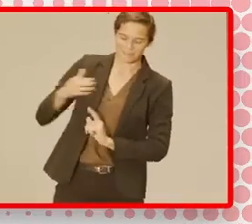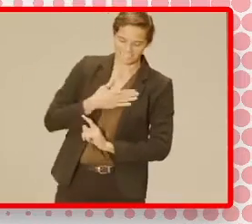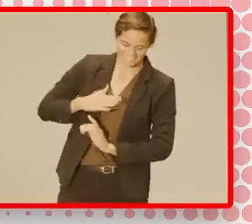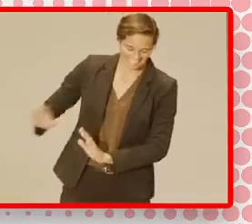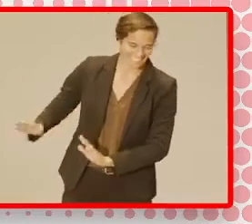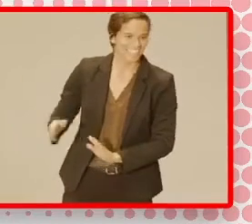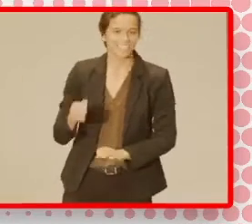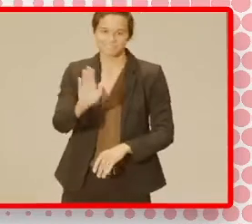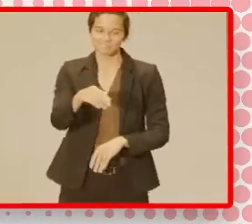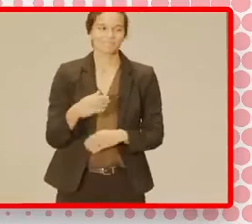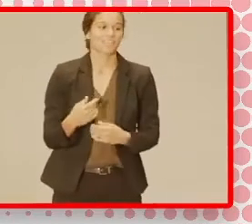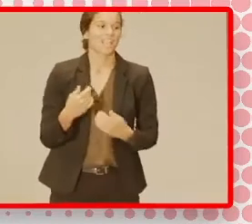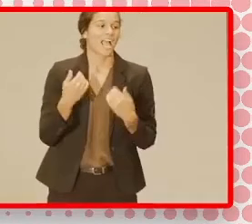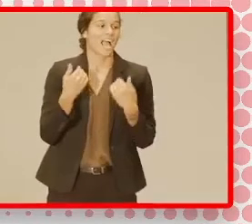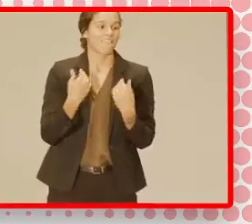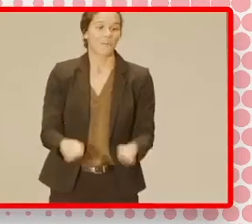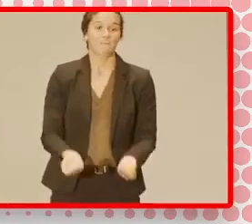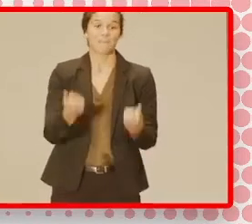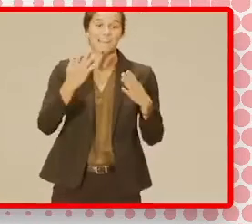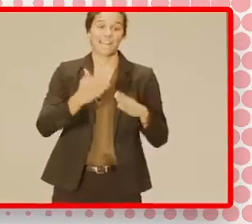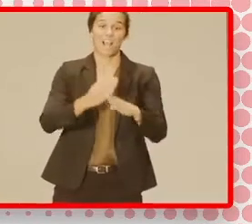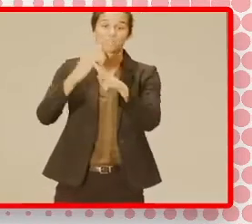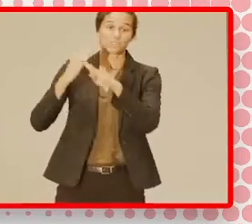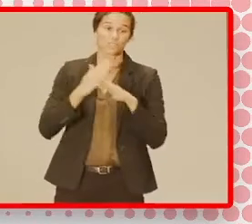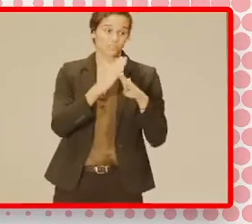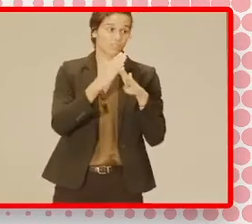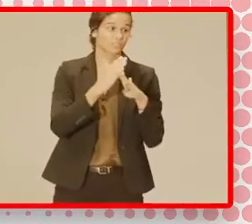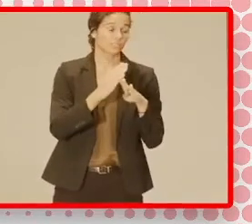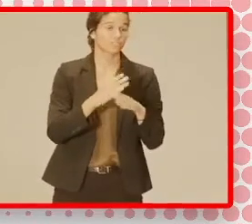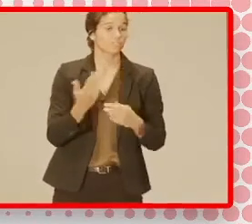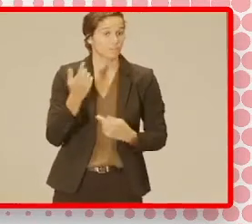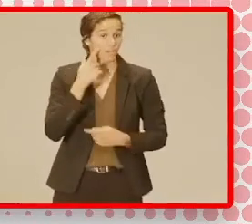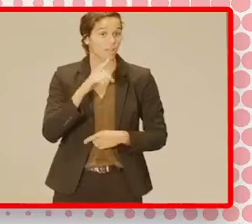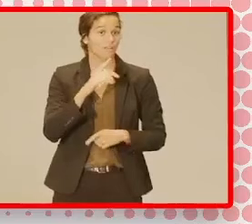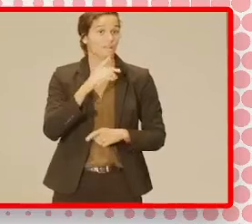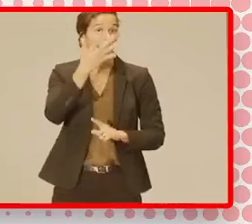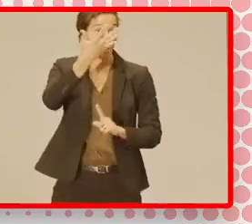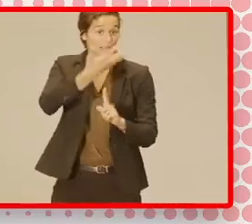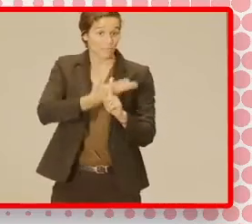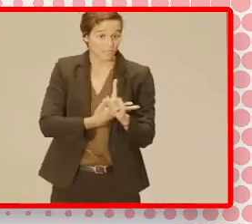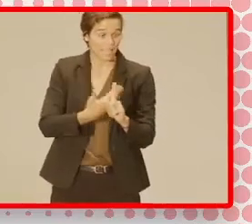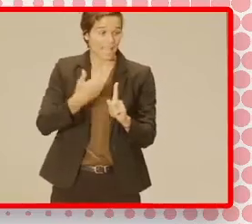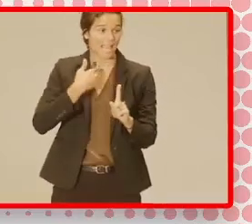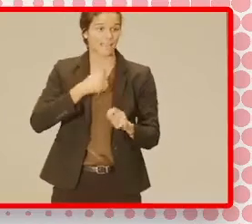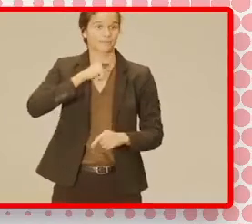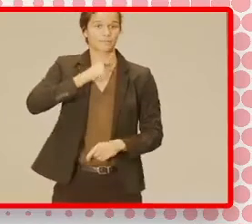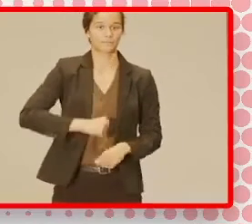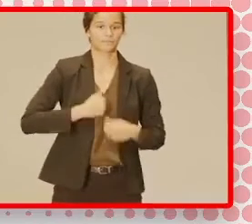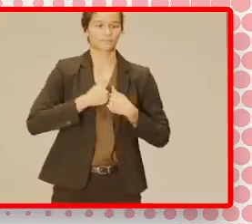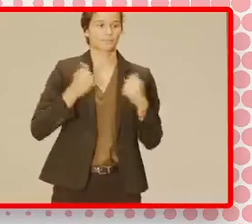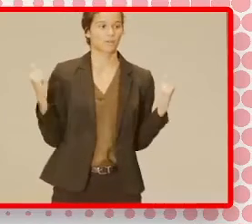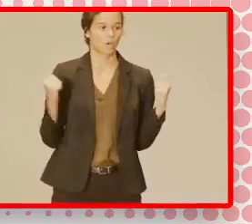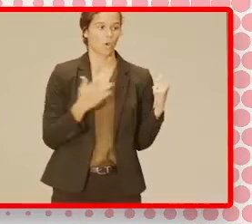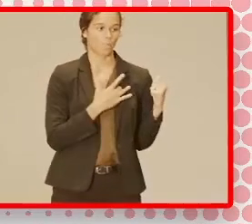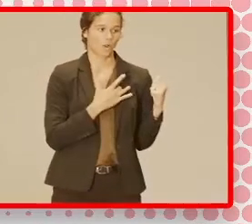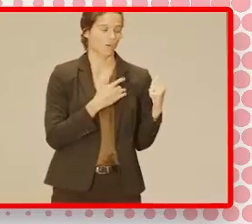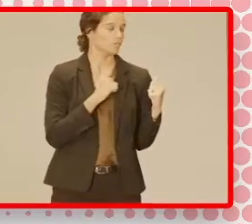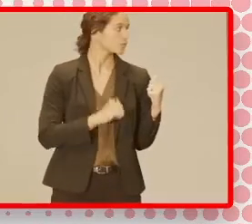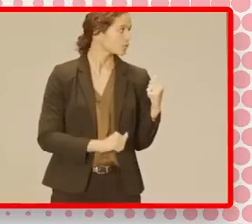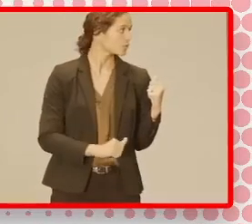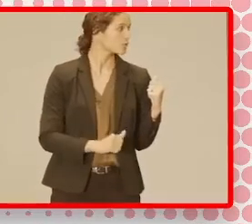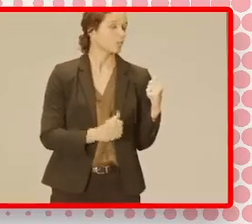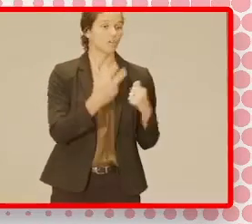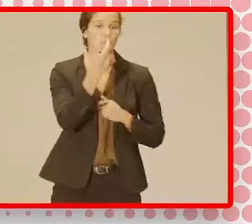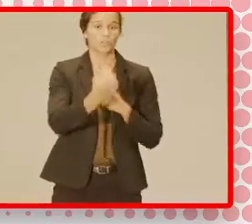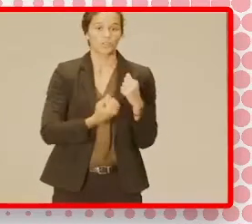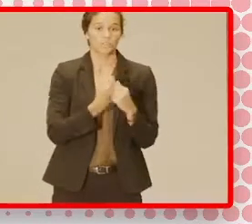obstacles. At 5 months, I had open heart surgery. At 3 years, I did a walker to